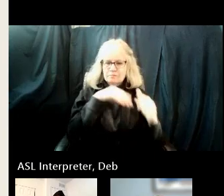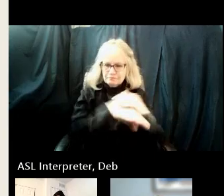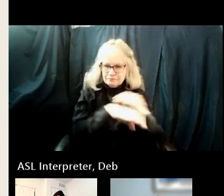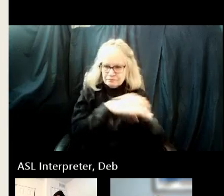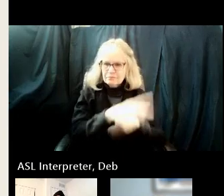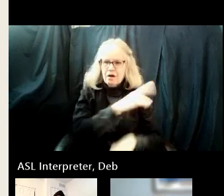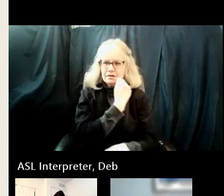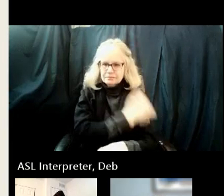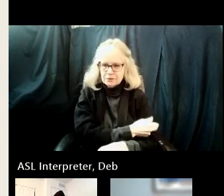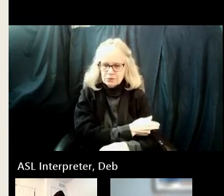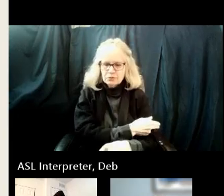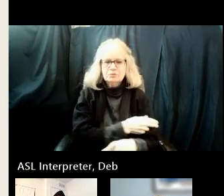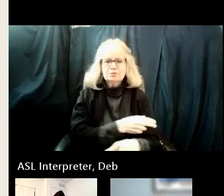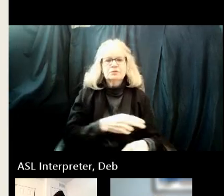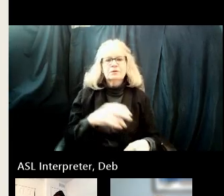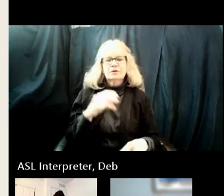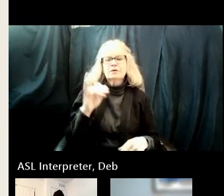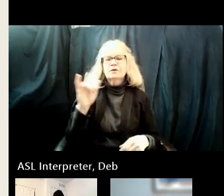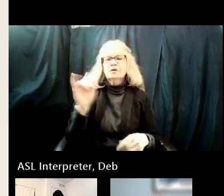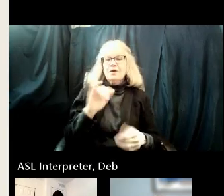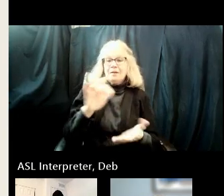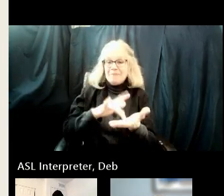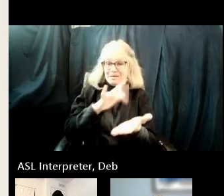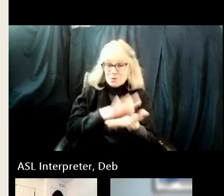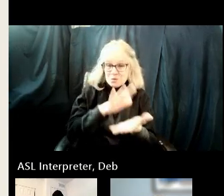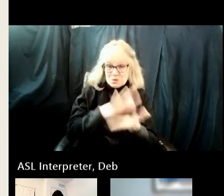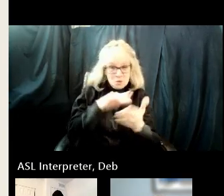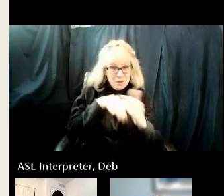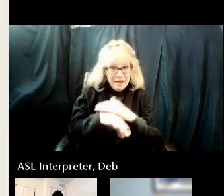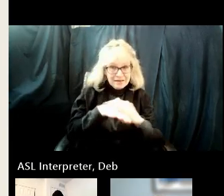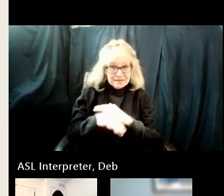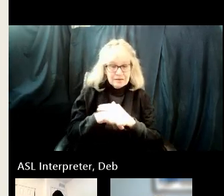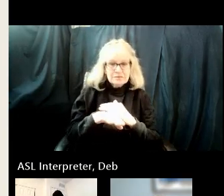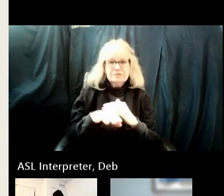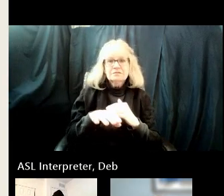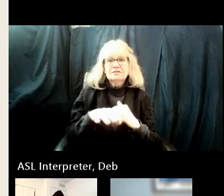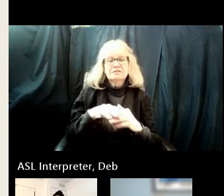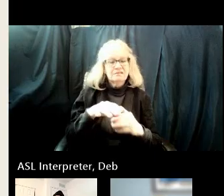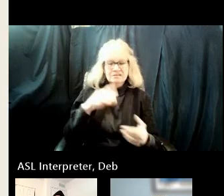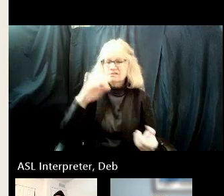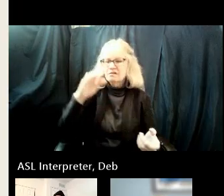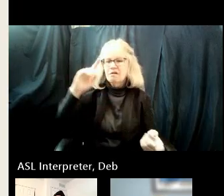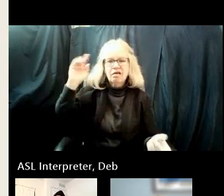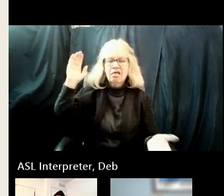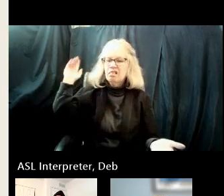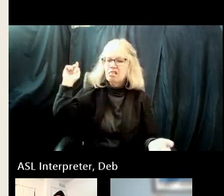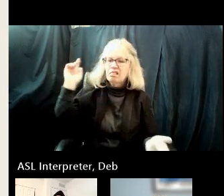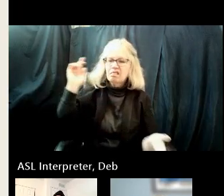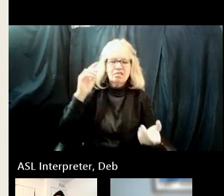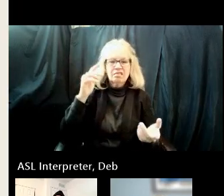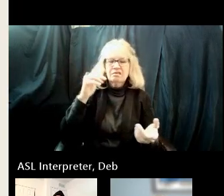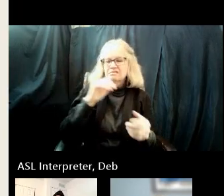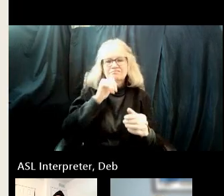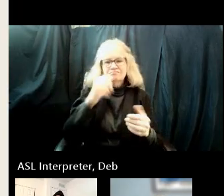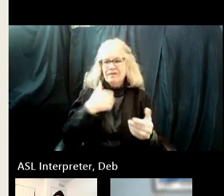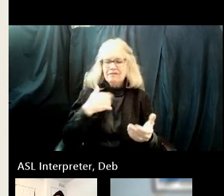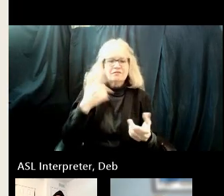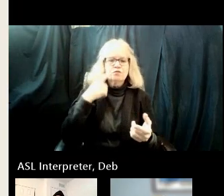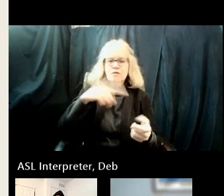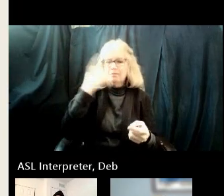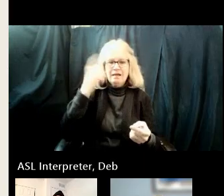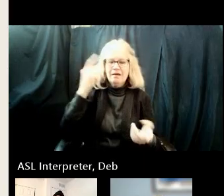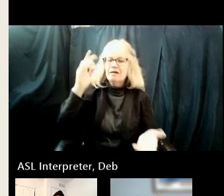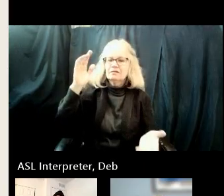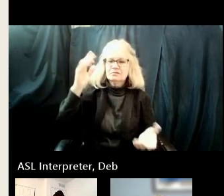hospitals, and also in terms of medical school access, which continued to reduce the number of diverse healthcare